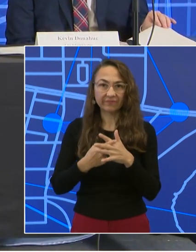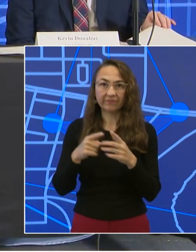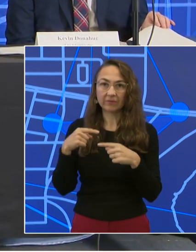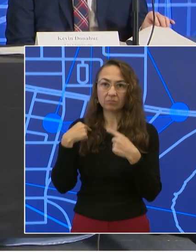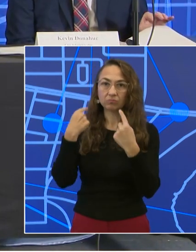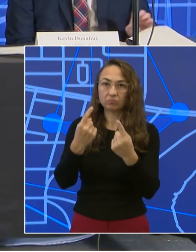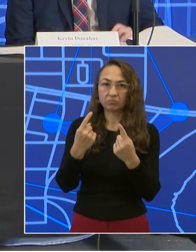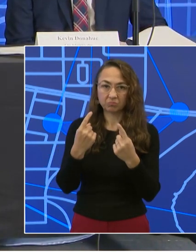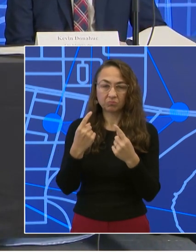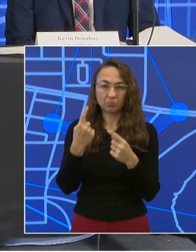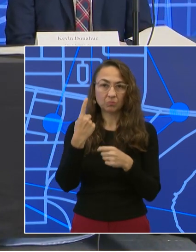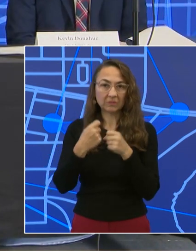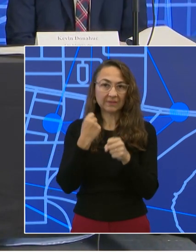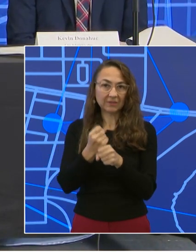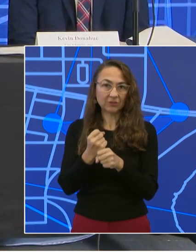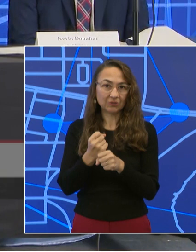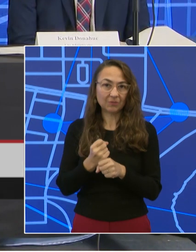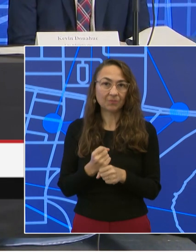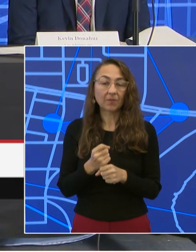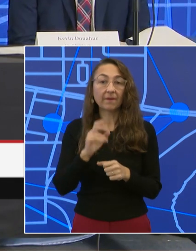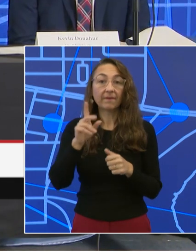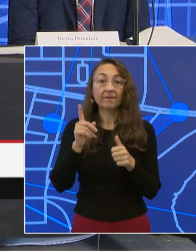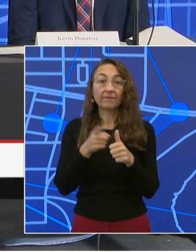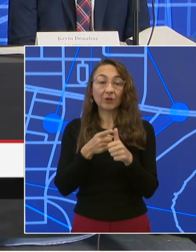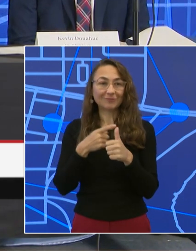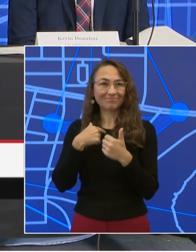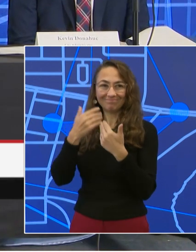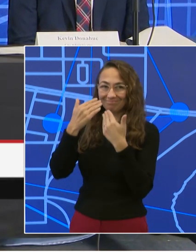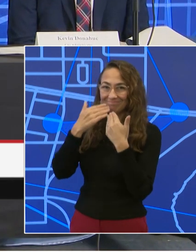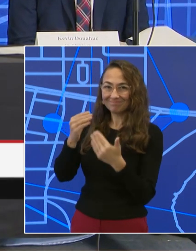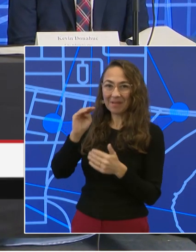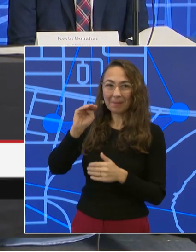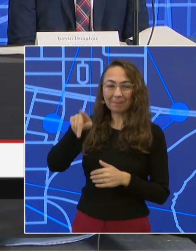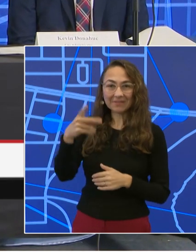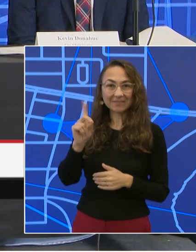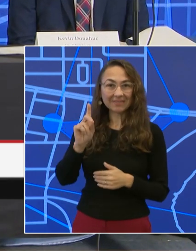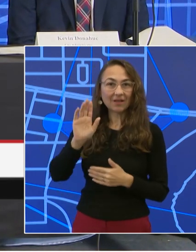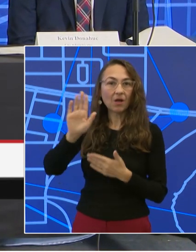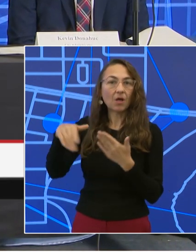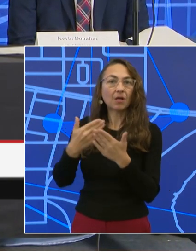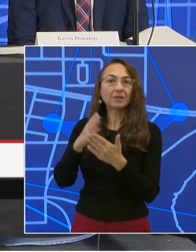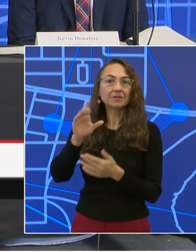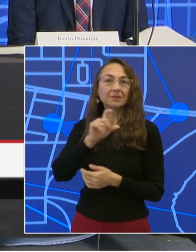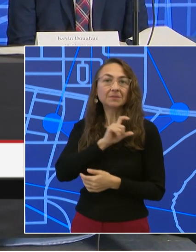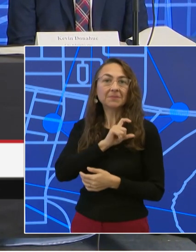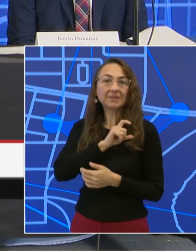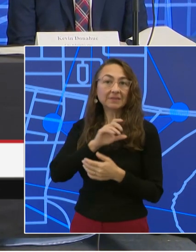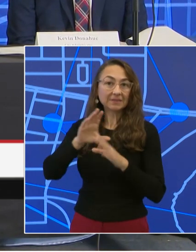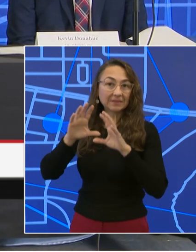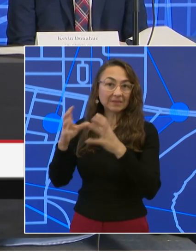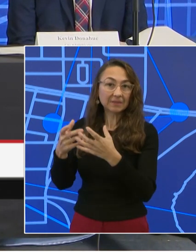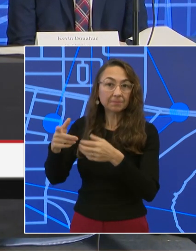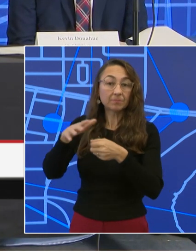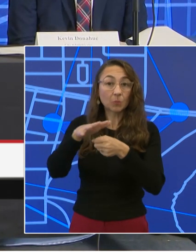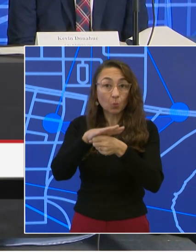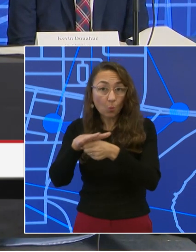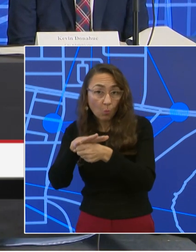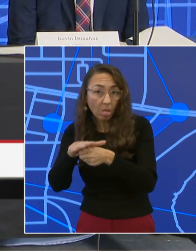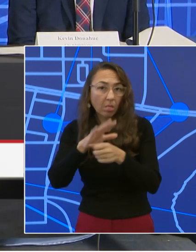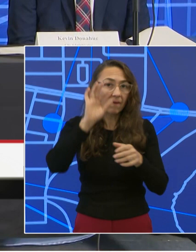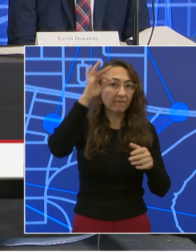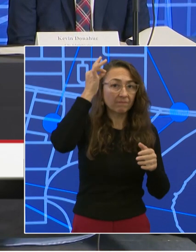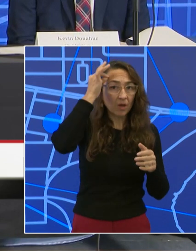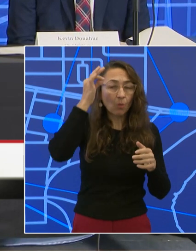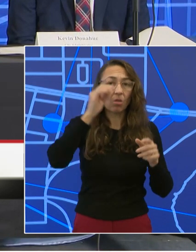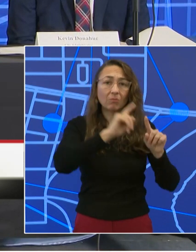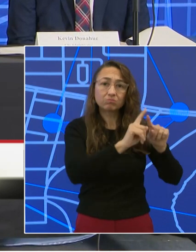thank all of our public safety teams, local and federal, and the agencies that support their work. I